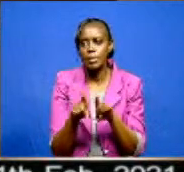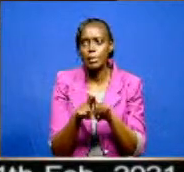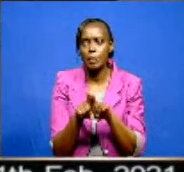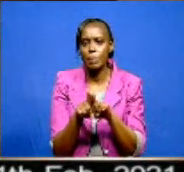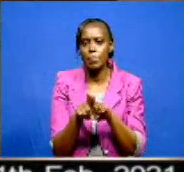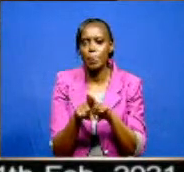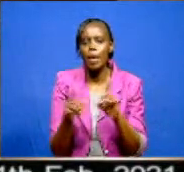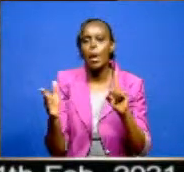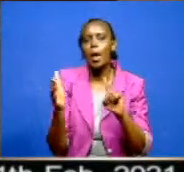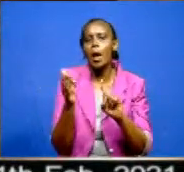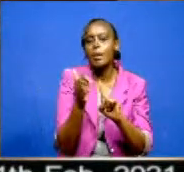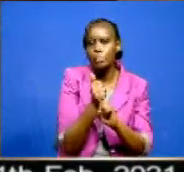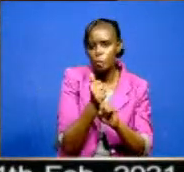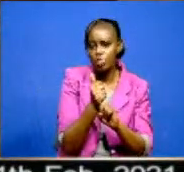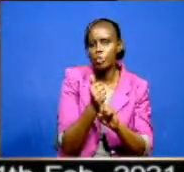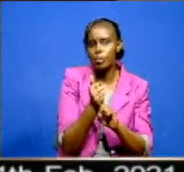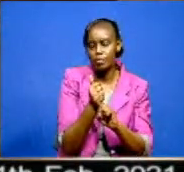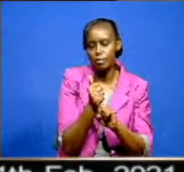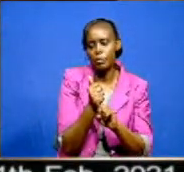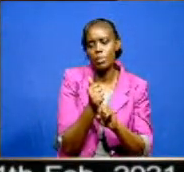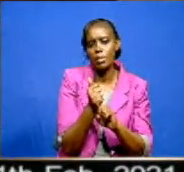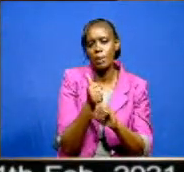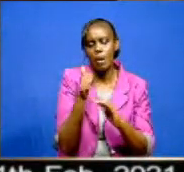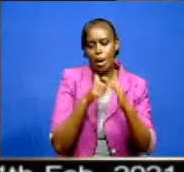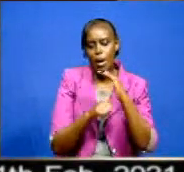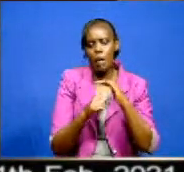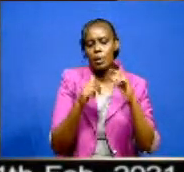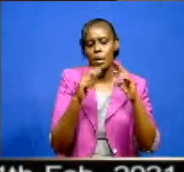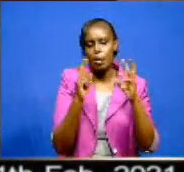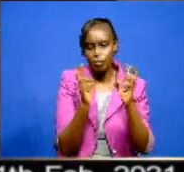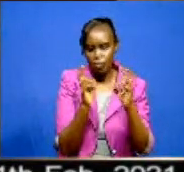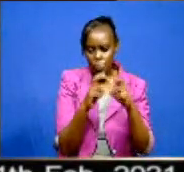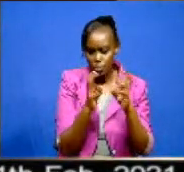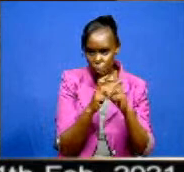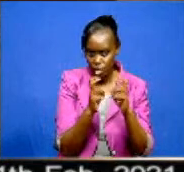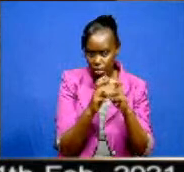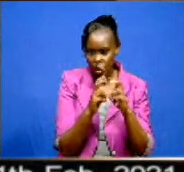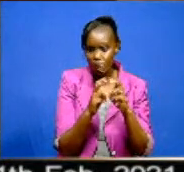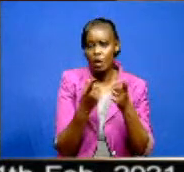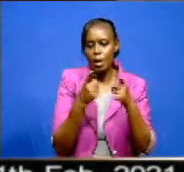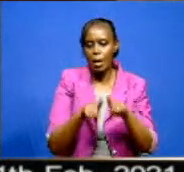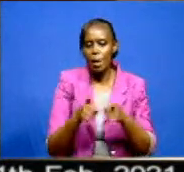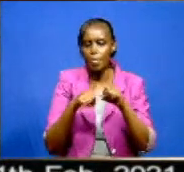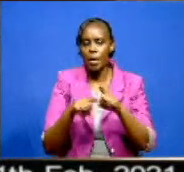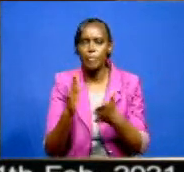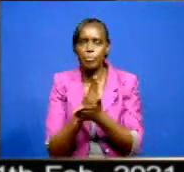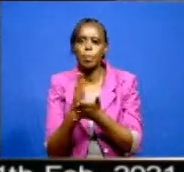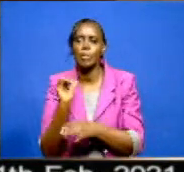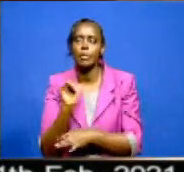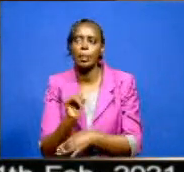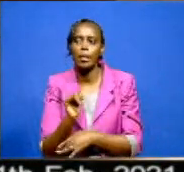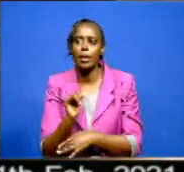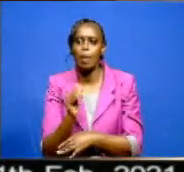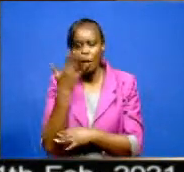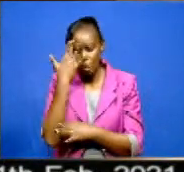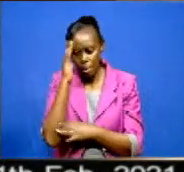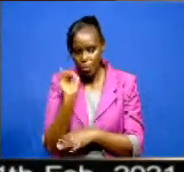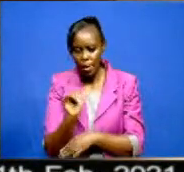is achieved after a very thorough investigation and consultation as to what should be happening in that department. We are